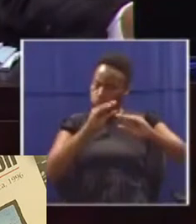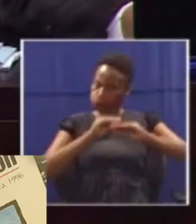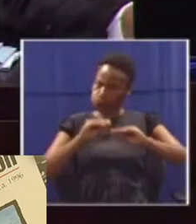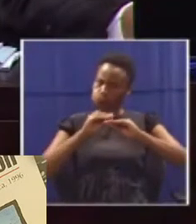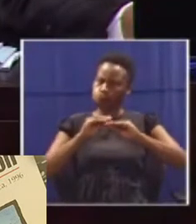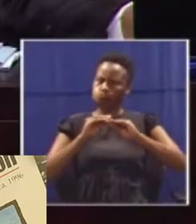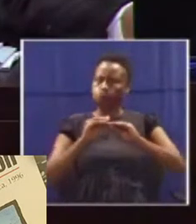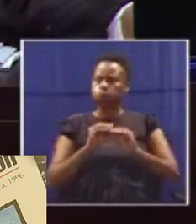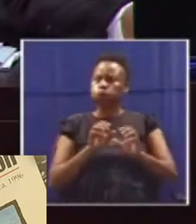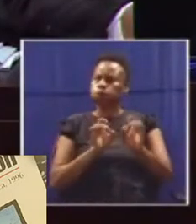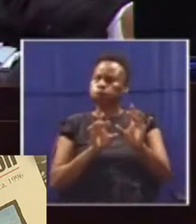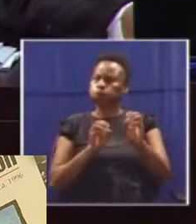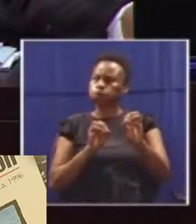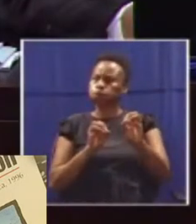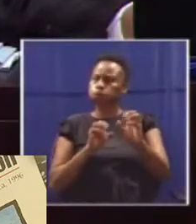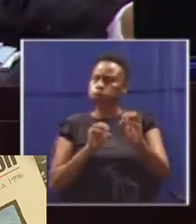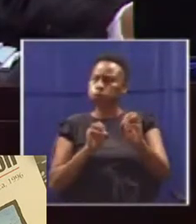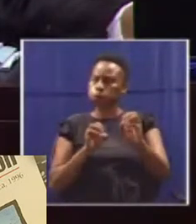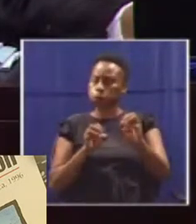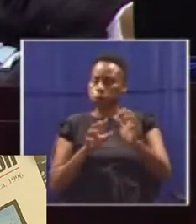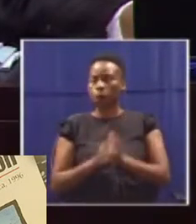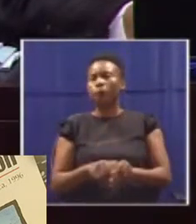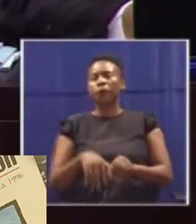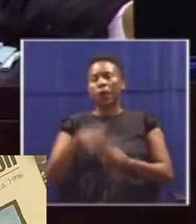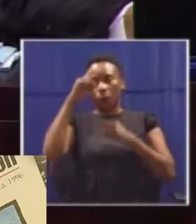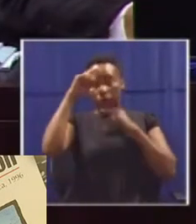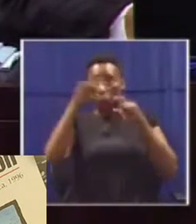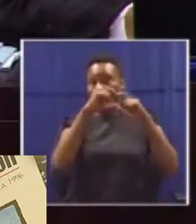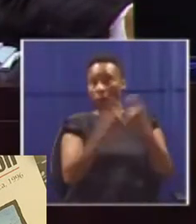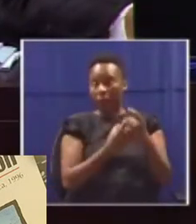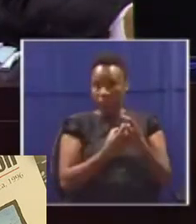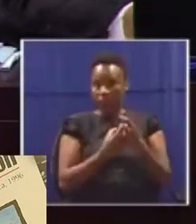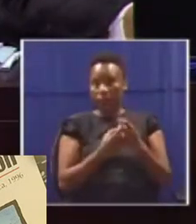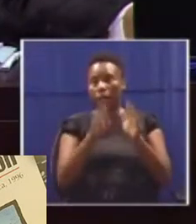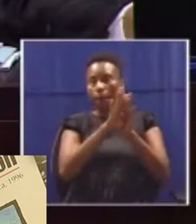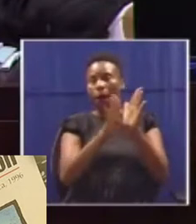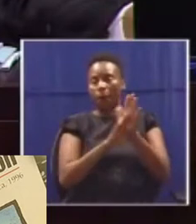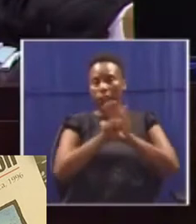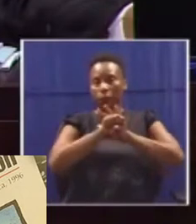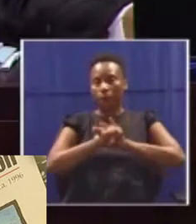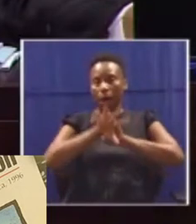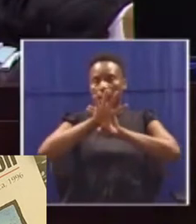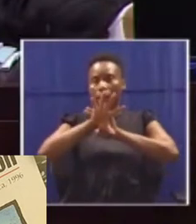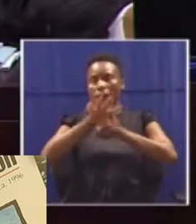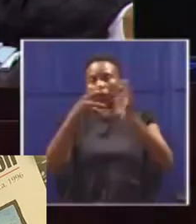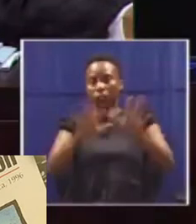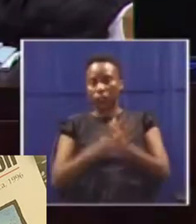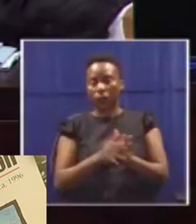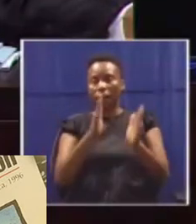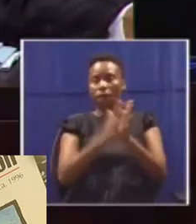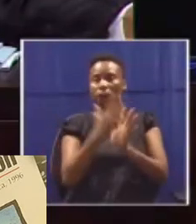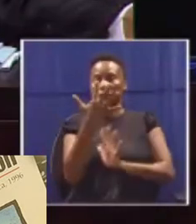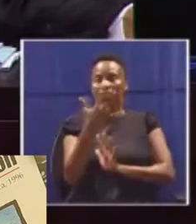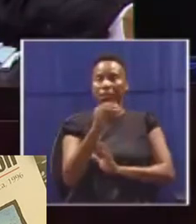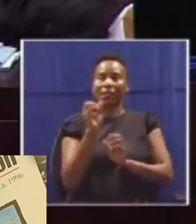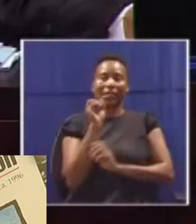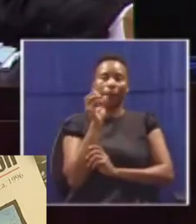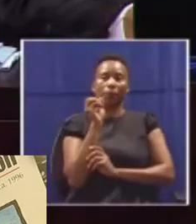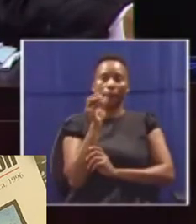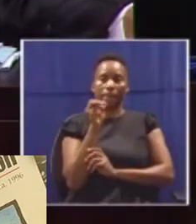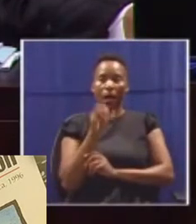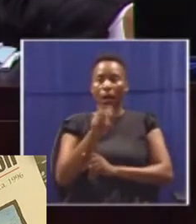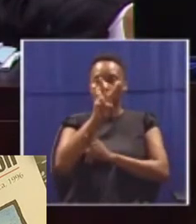Committee. The bill was published on the 15th September 2022